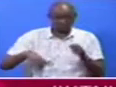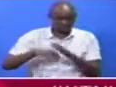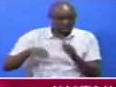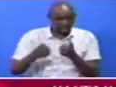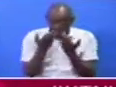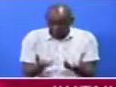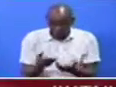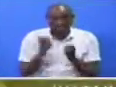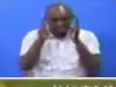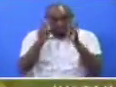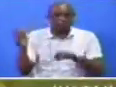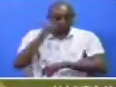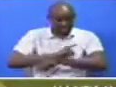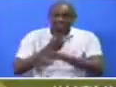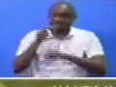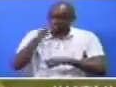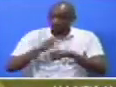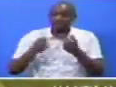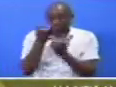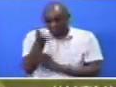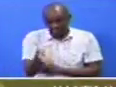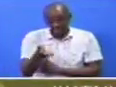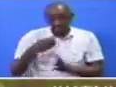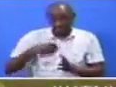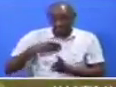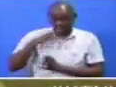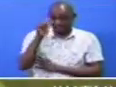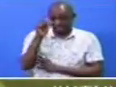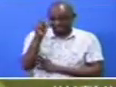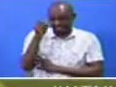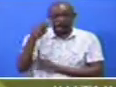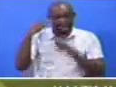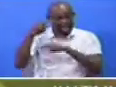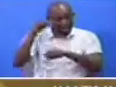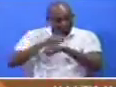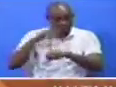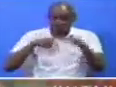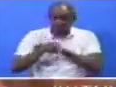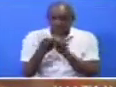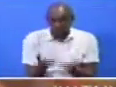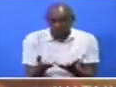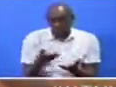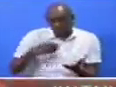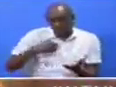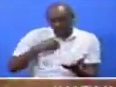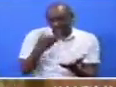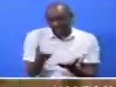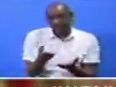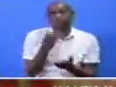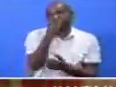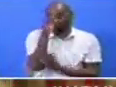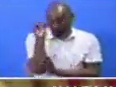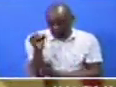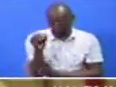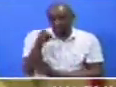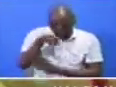Kisumu Day Secondary School against their arch rivals, Boarding High School, where they edged out a hard-fought 1-0 to